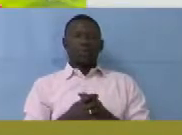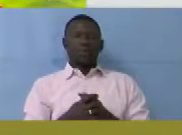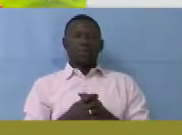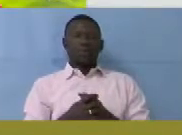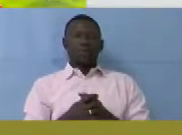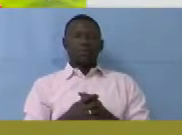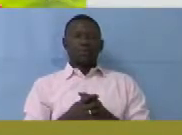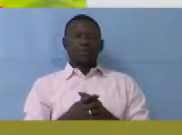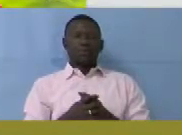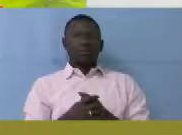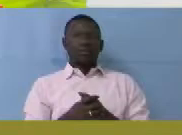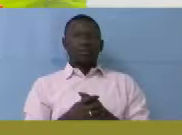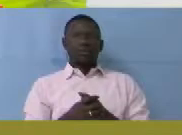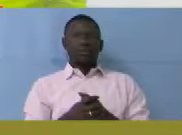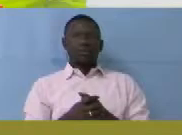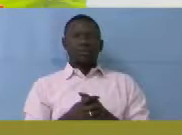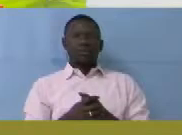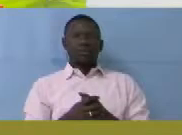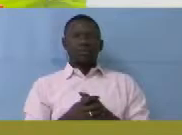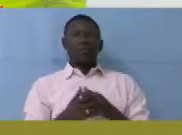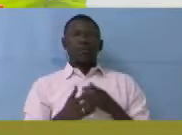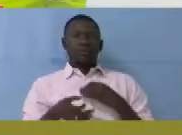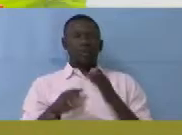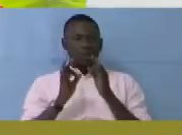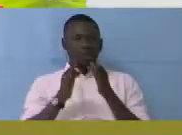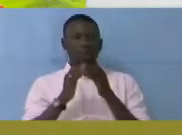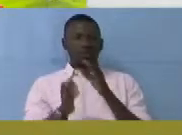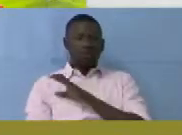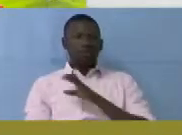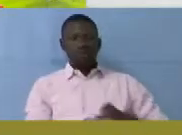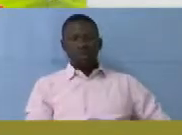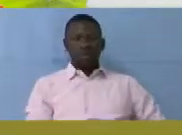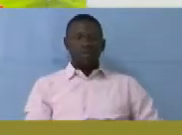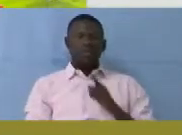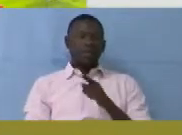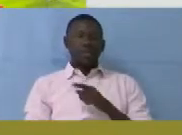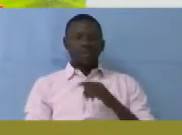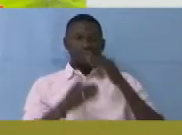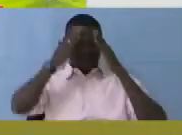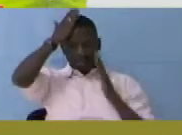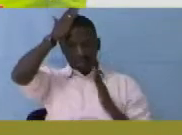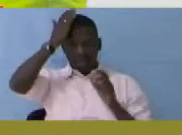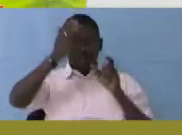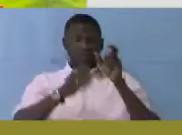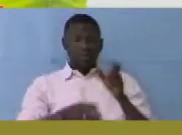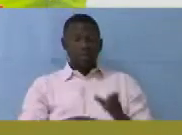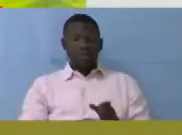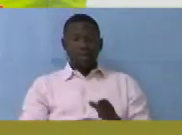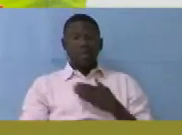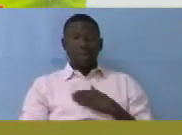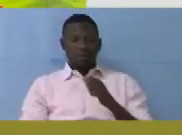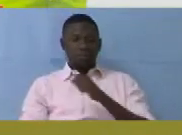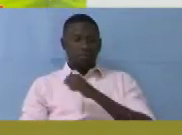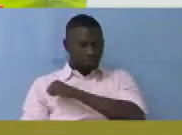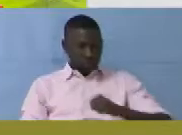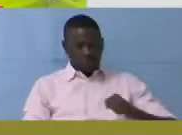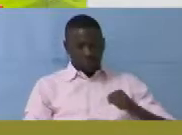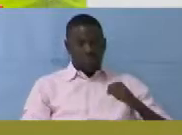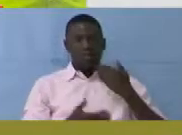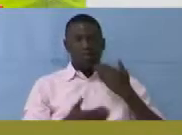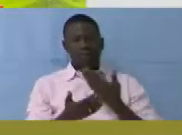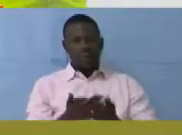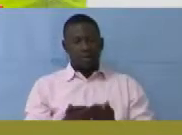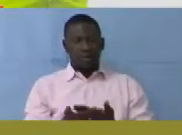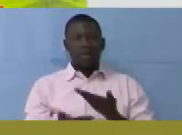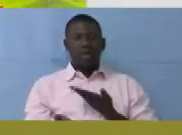Just to tell him that. Luka Fayenko. The military Sojarulu has taken over. And